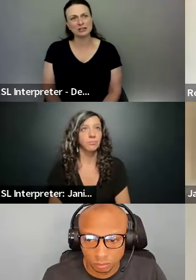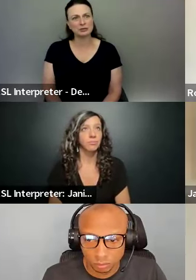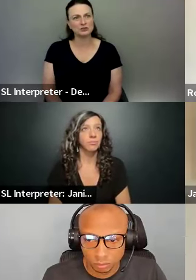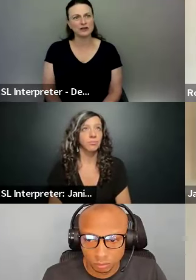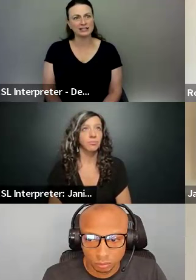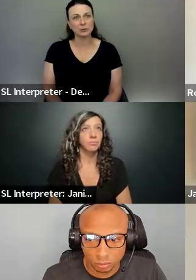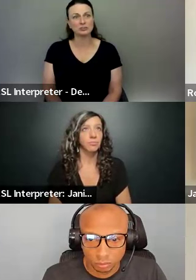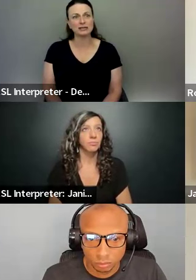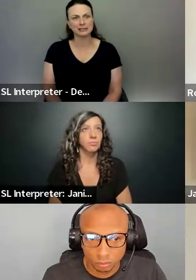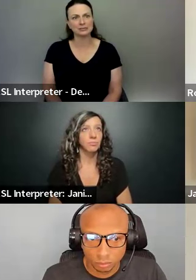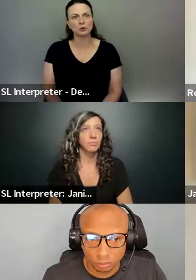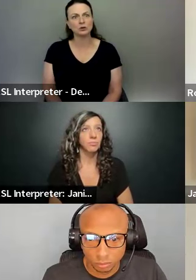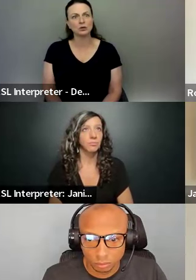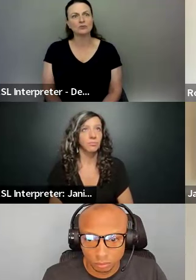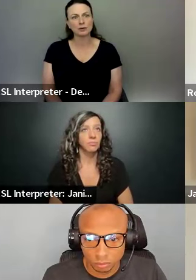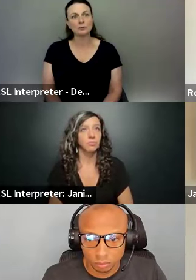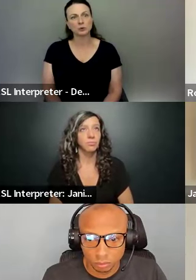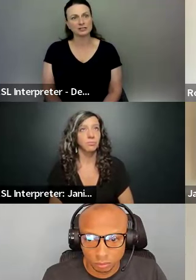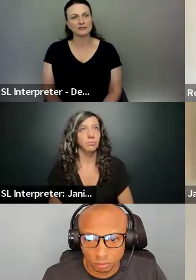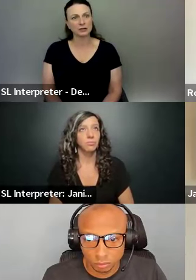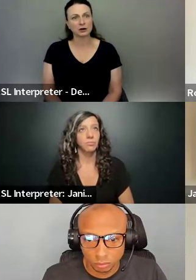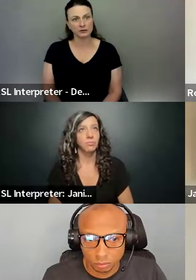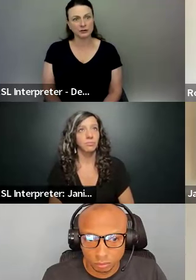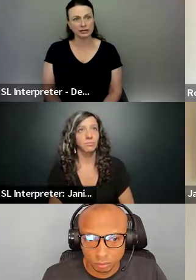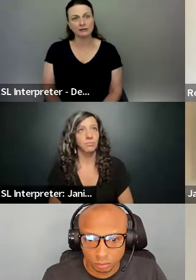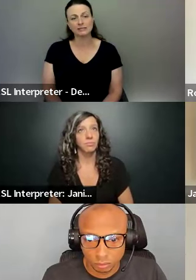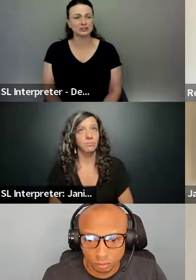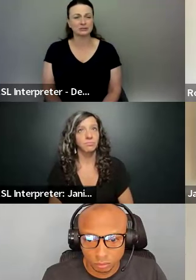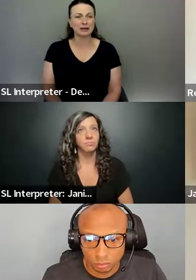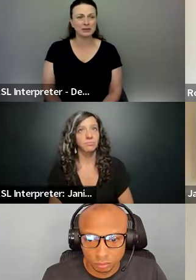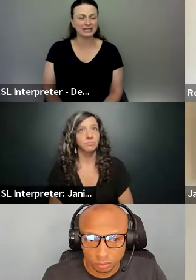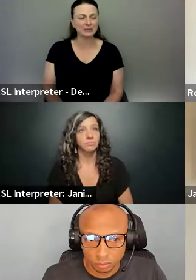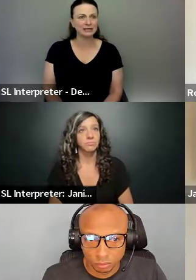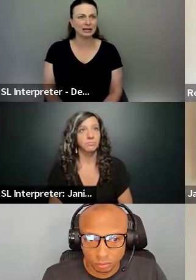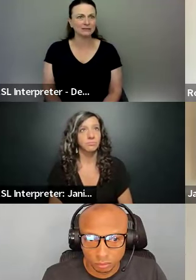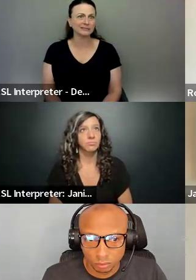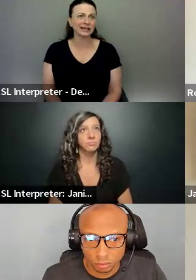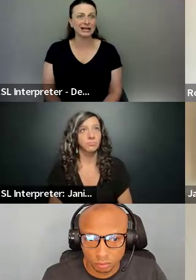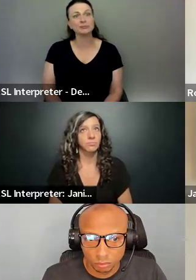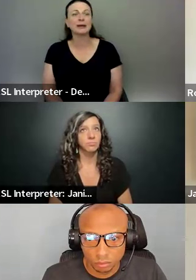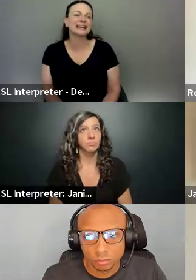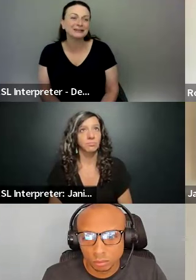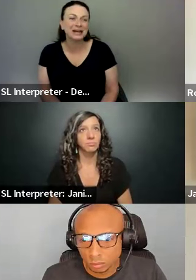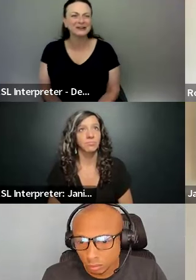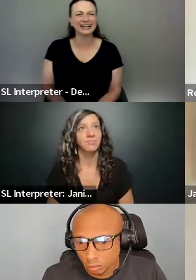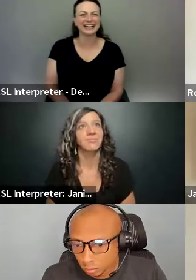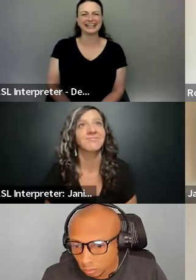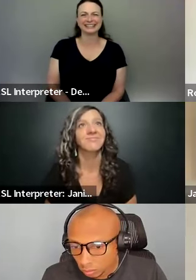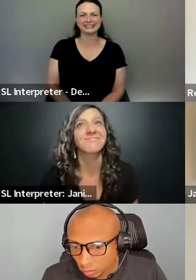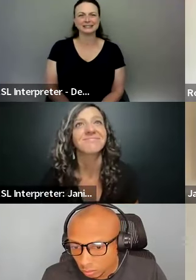I don't want it to be too fast. I want it to be accessible for people who are deaf and hard of hearing. That's just my opinion. I mean, I can put my hand